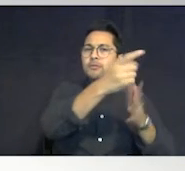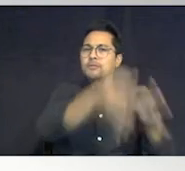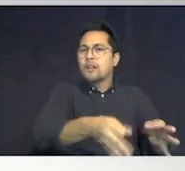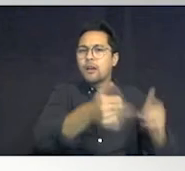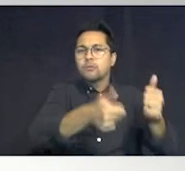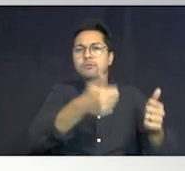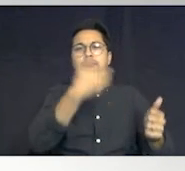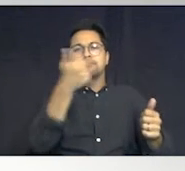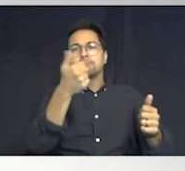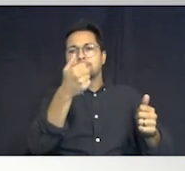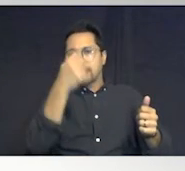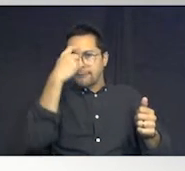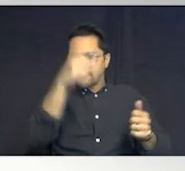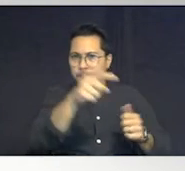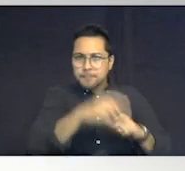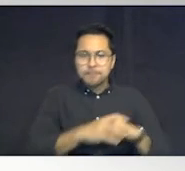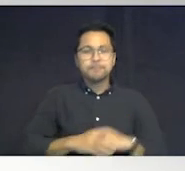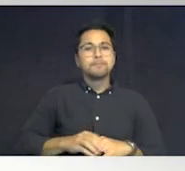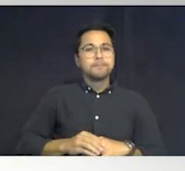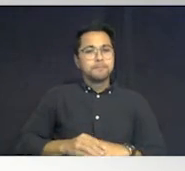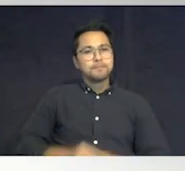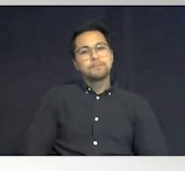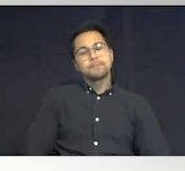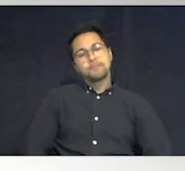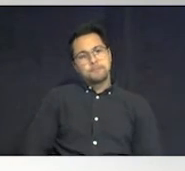select your school district.